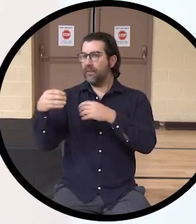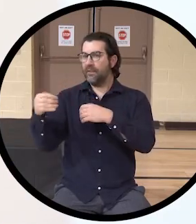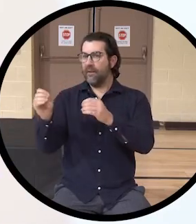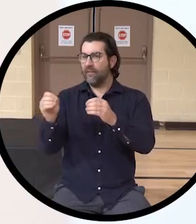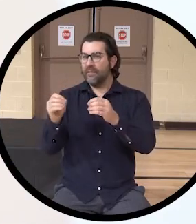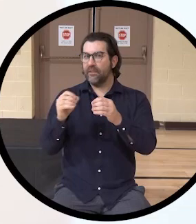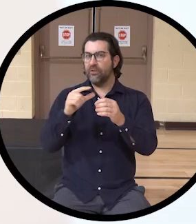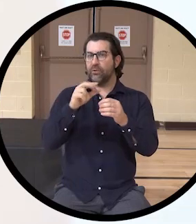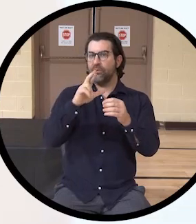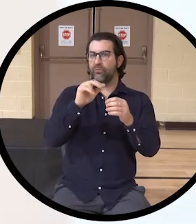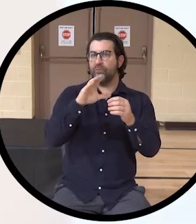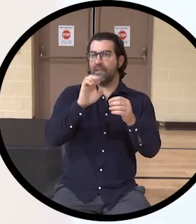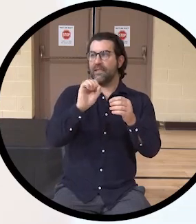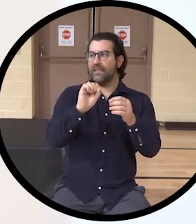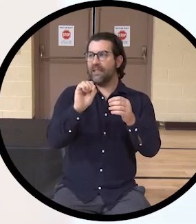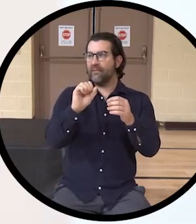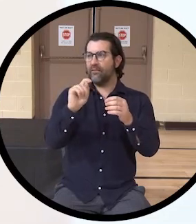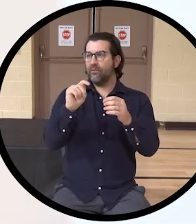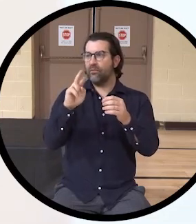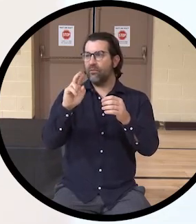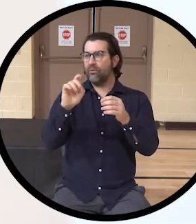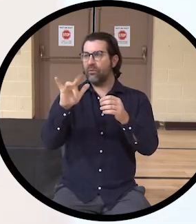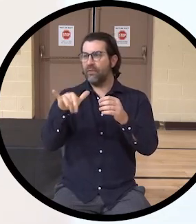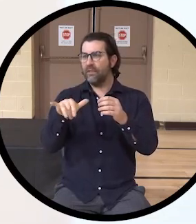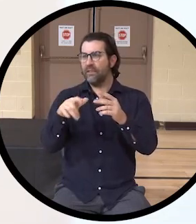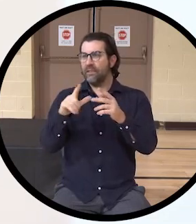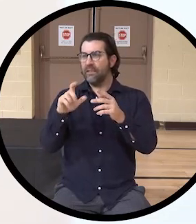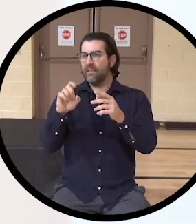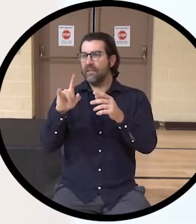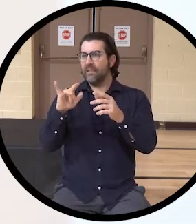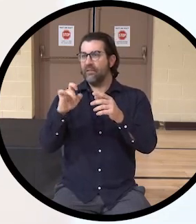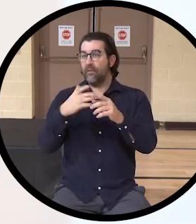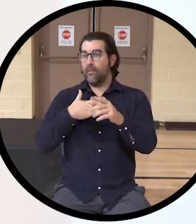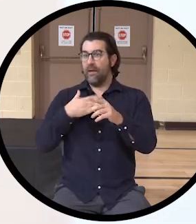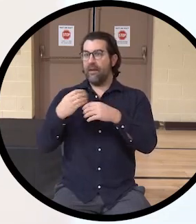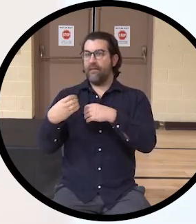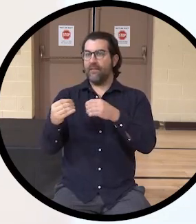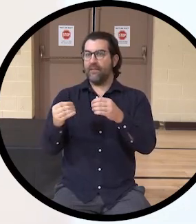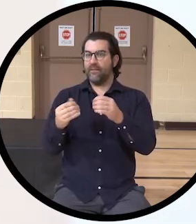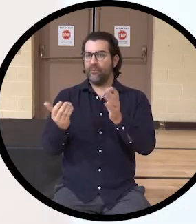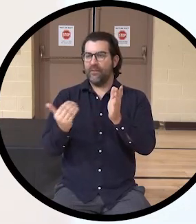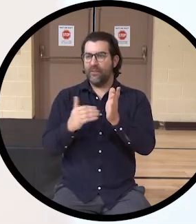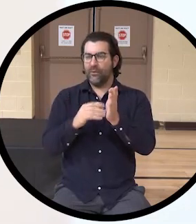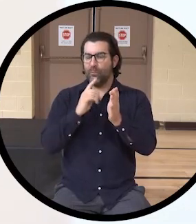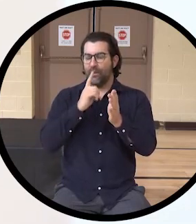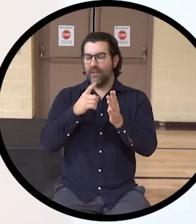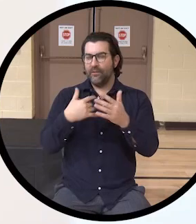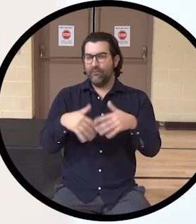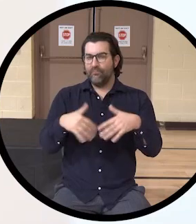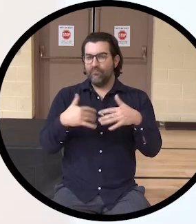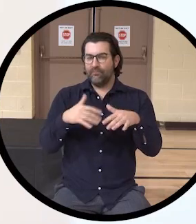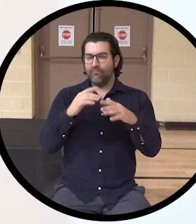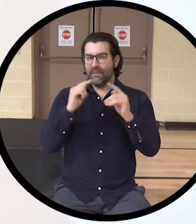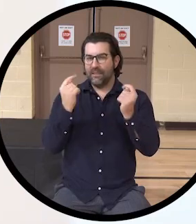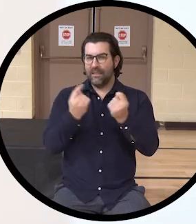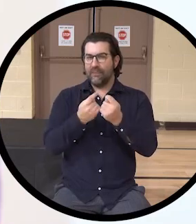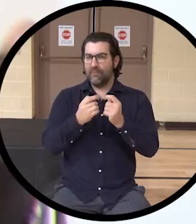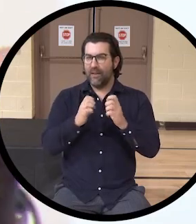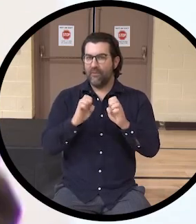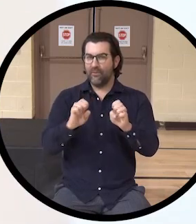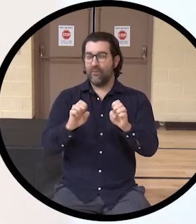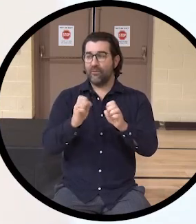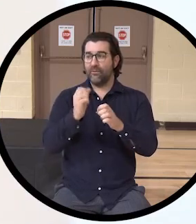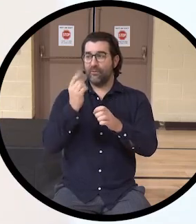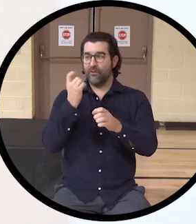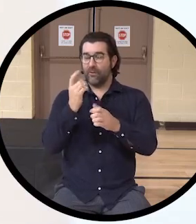Grace Stanford, Tracy and Leslie from my office as well. So again, this is like truly a team effort, and part of the